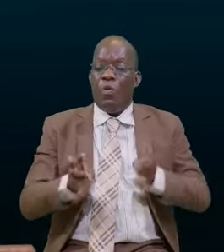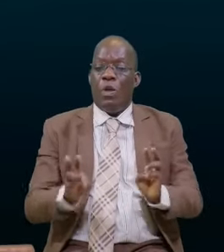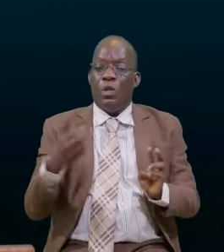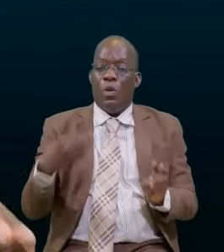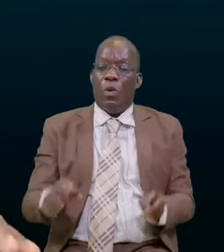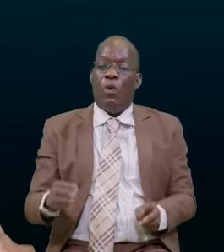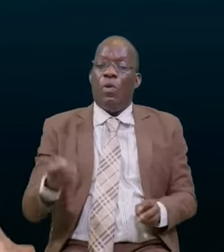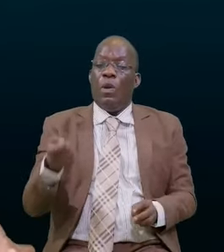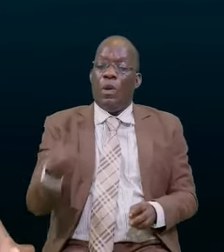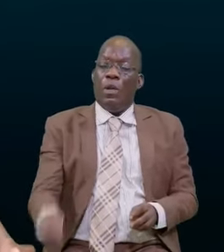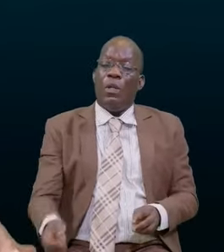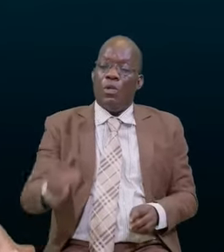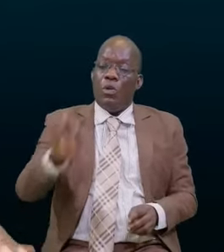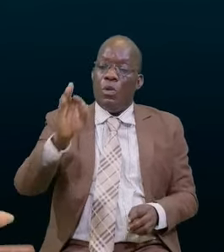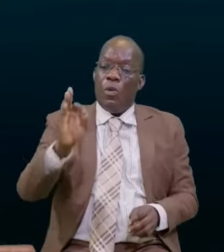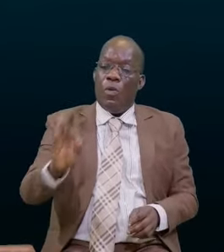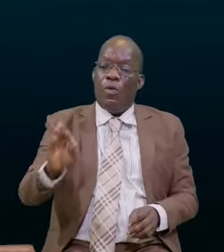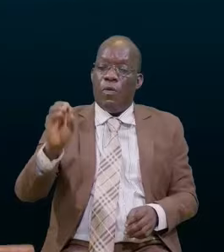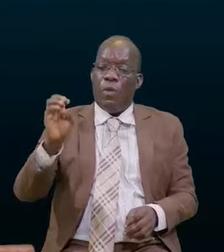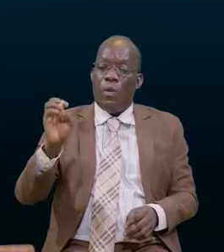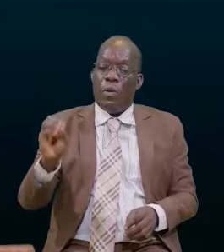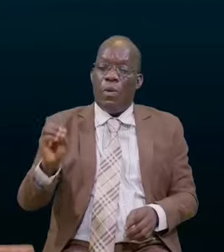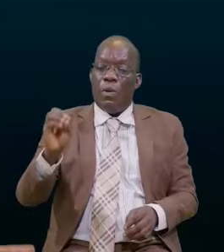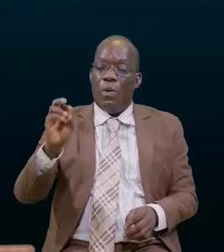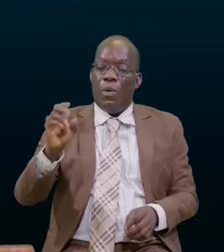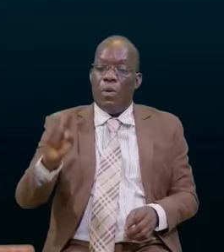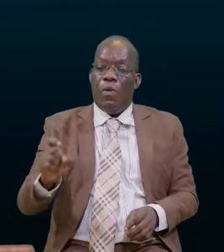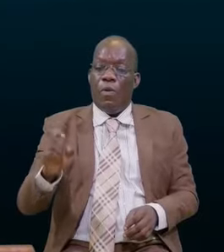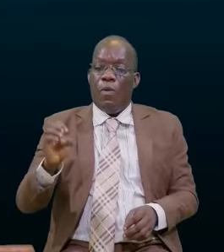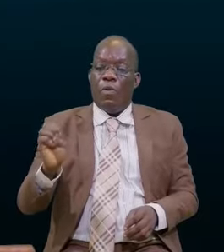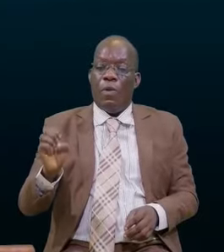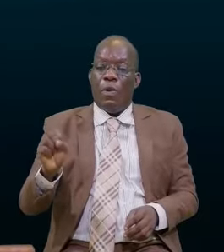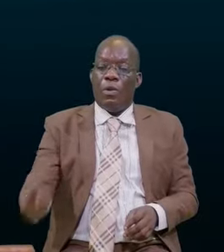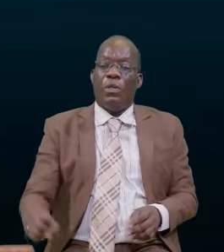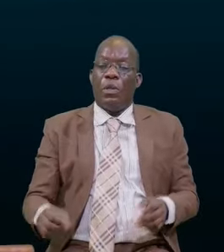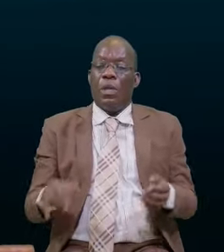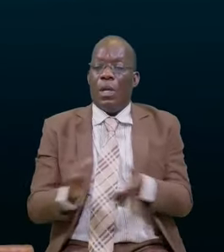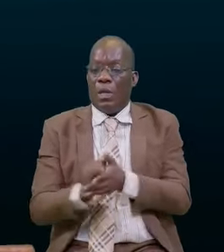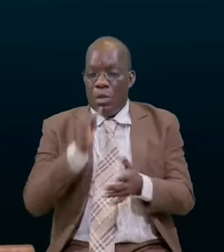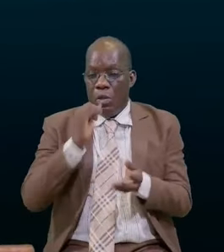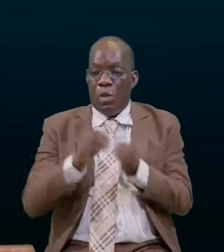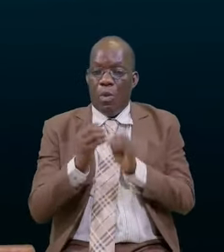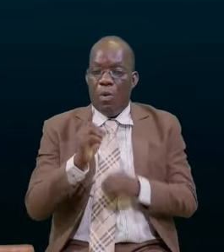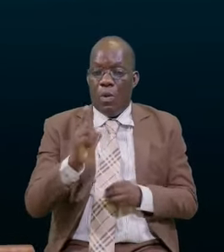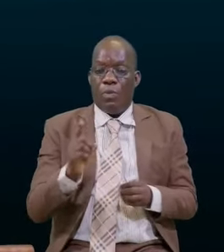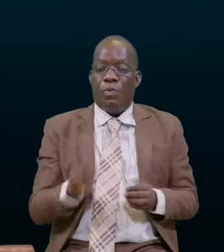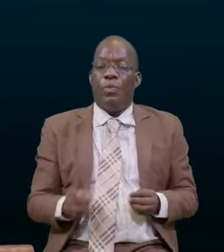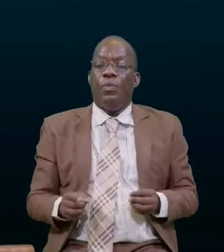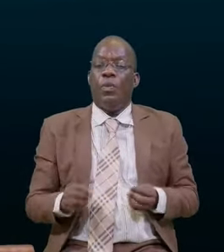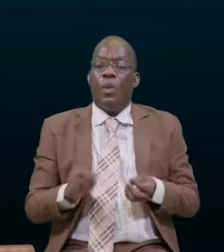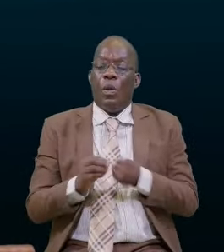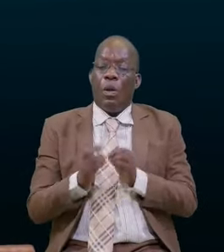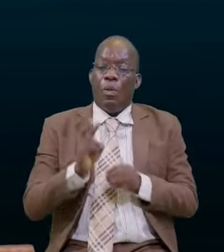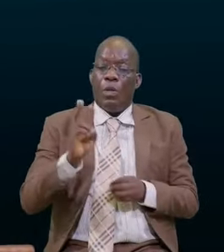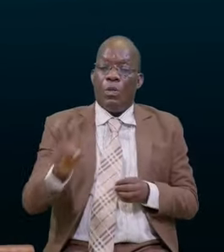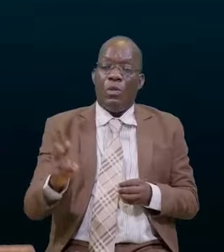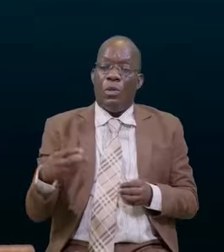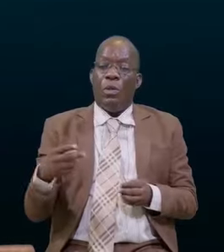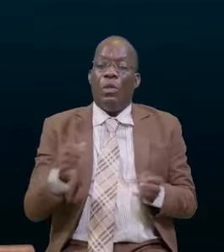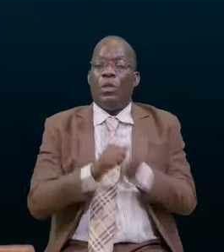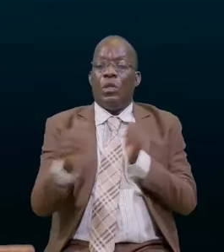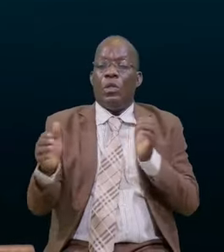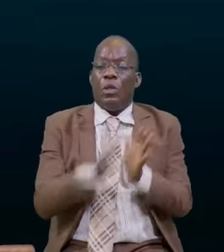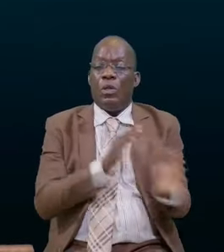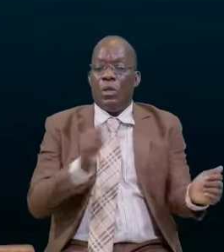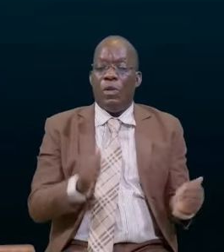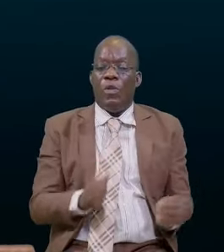diverse portraits of the little foxes that's number one number two devastating potentials